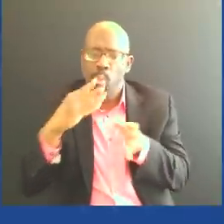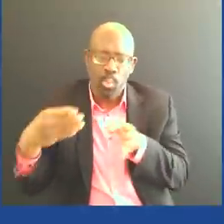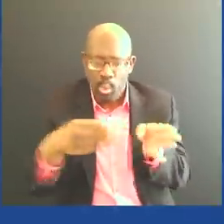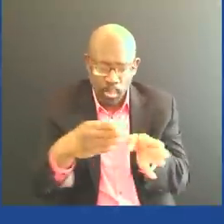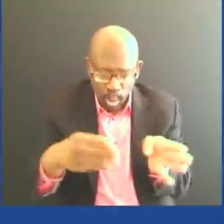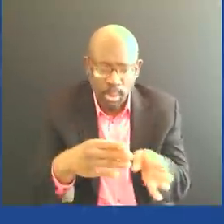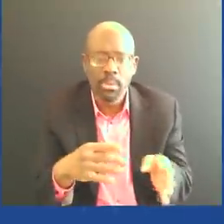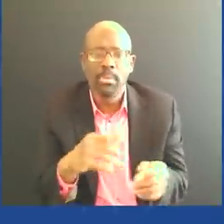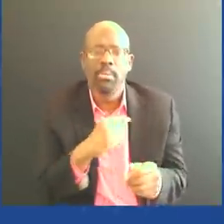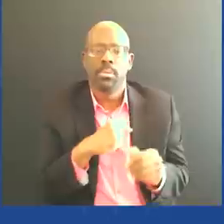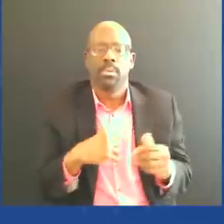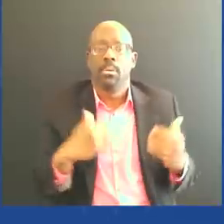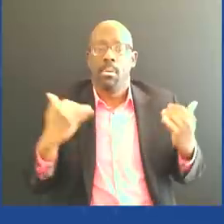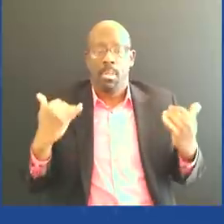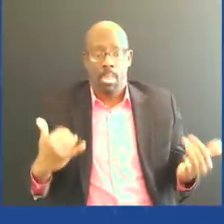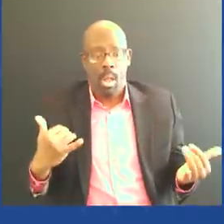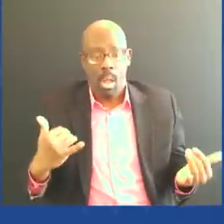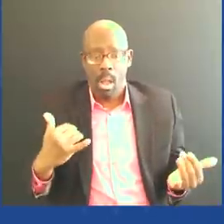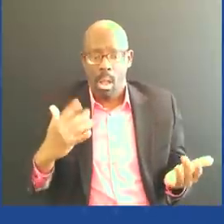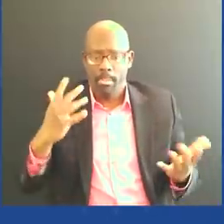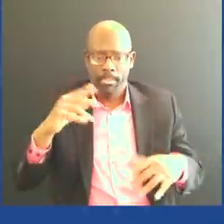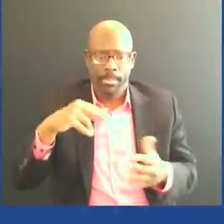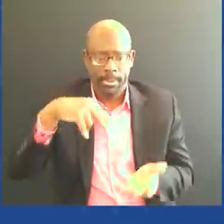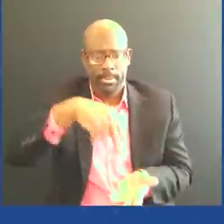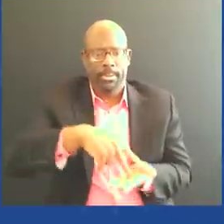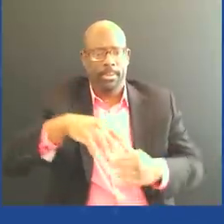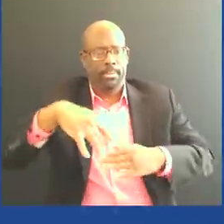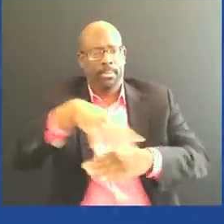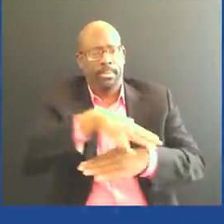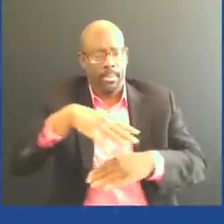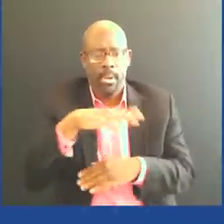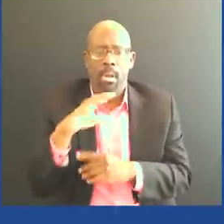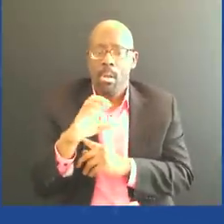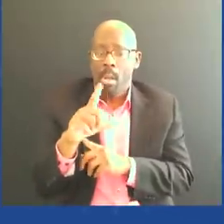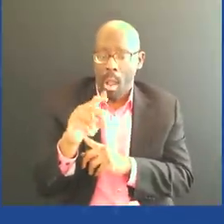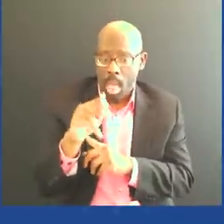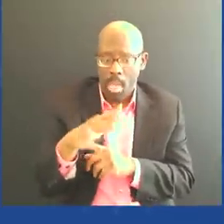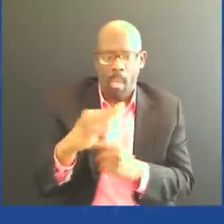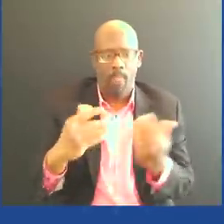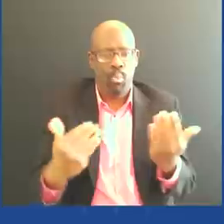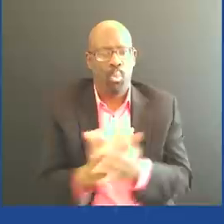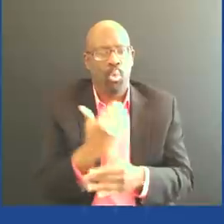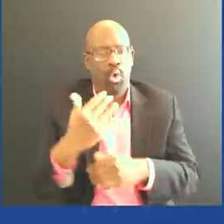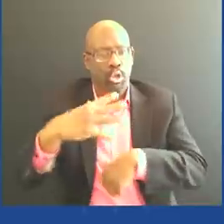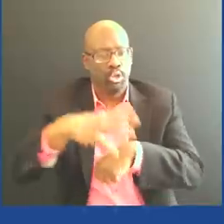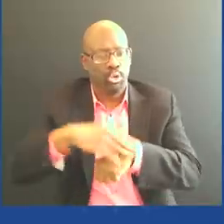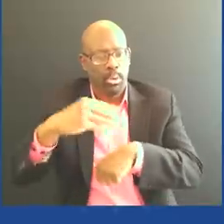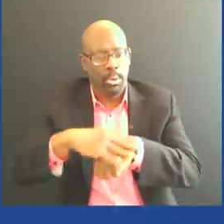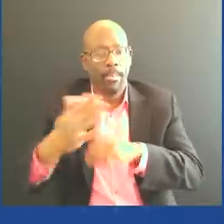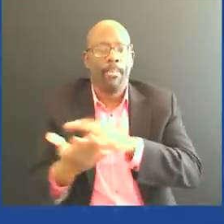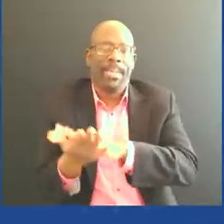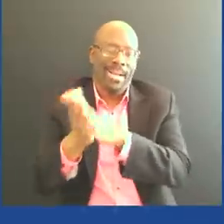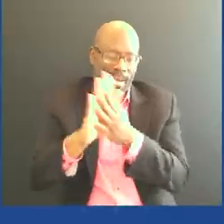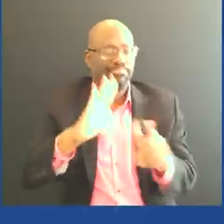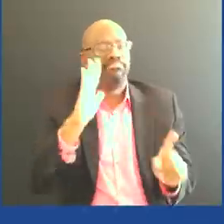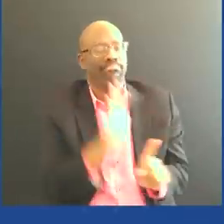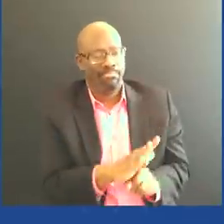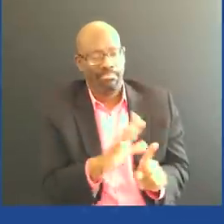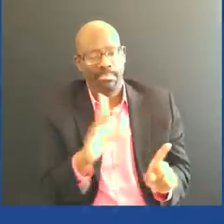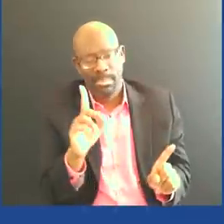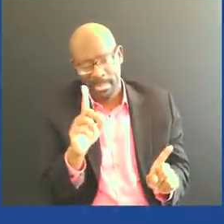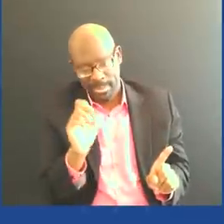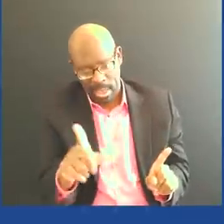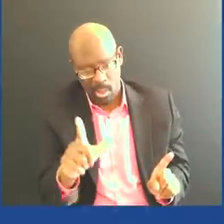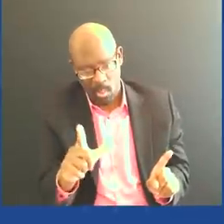of New Sweden. The colony of New Sweden was what became Delaware, became Wilmington. The church they built there